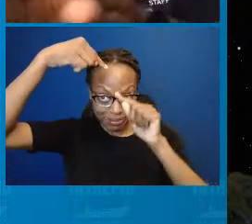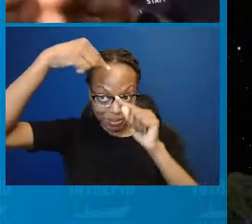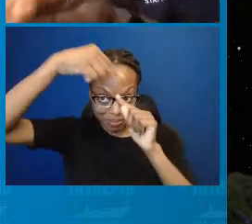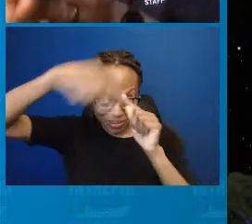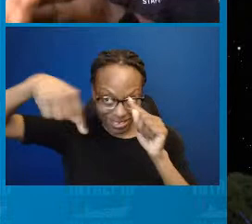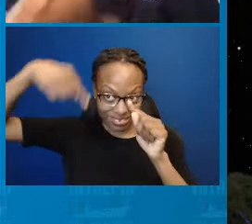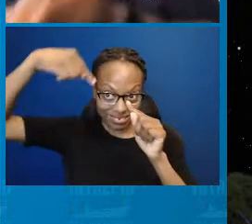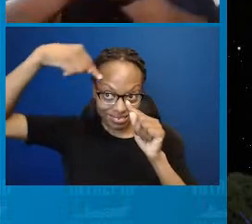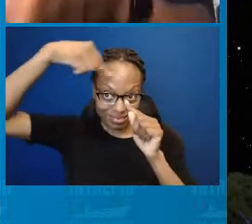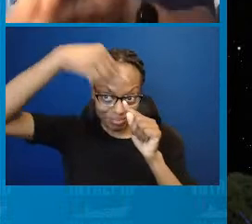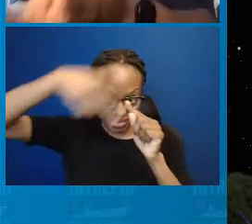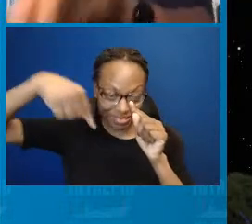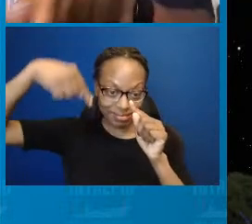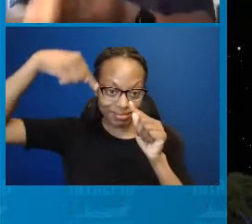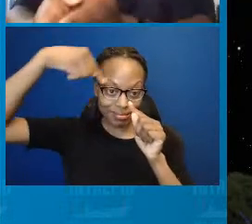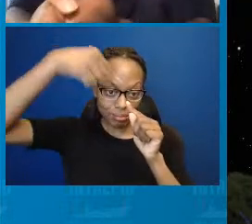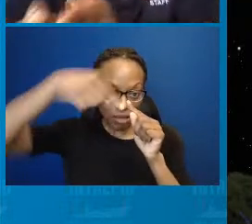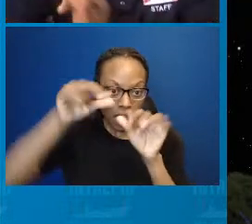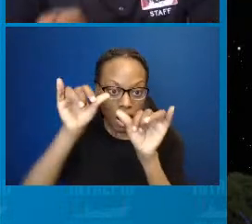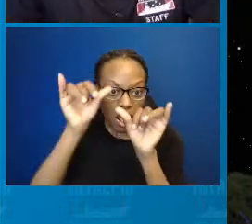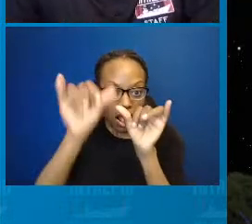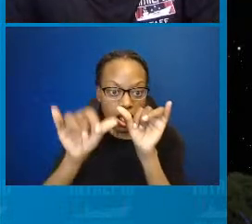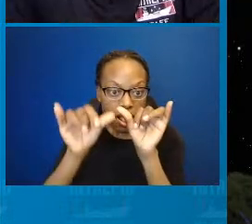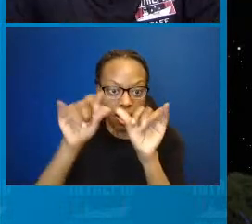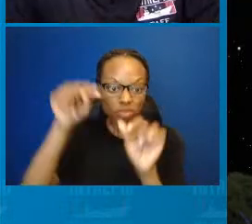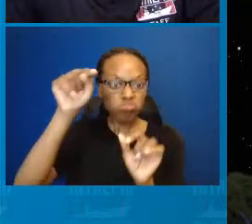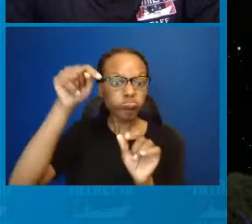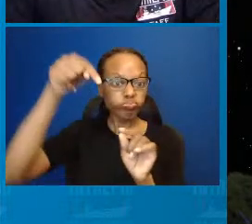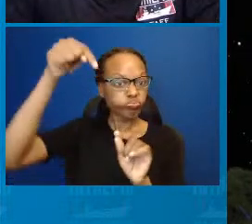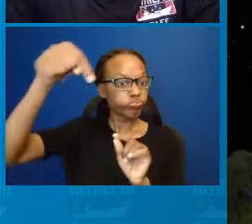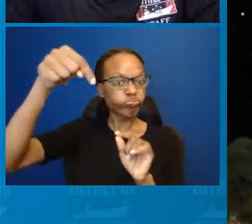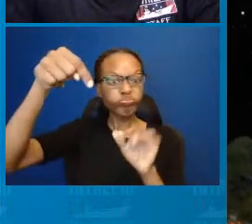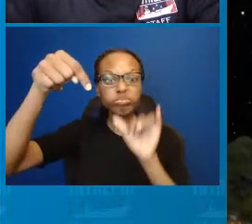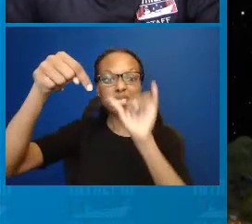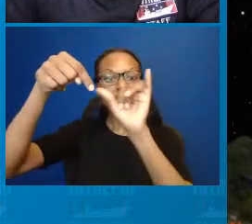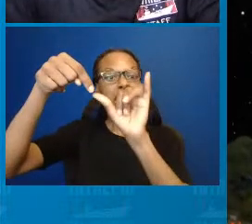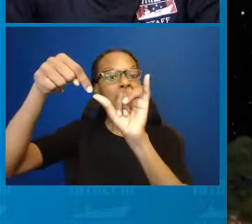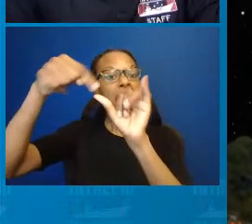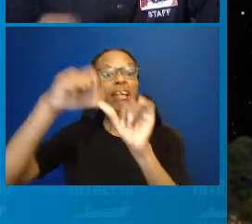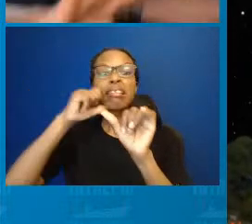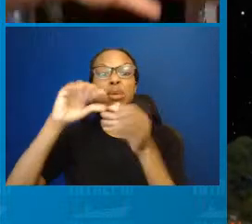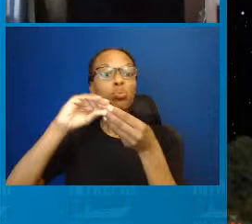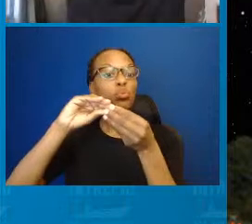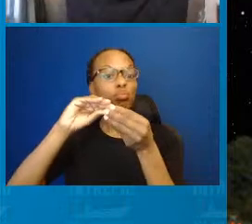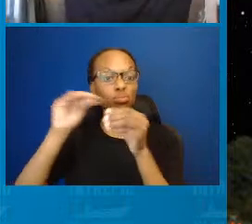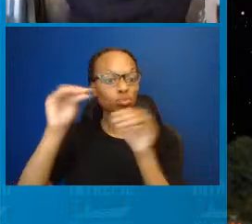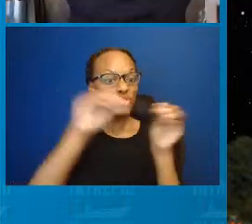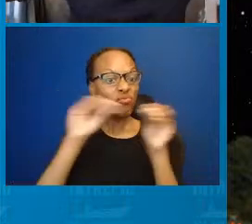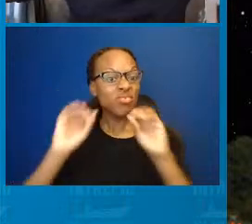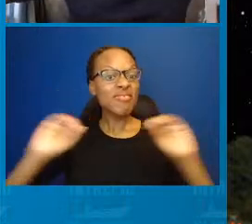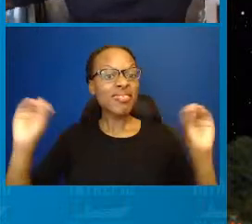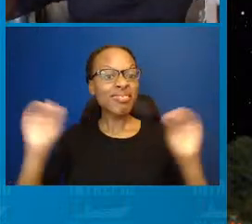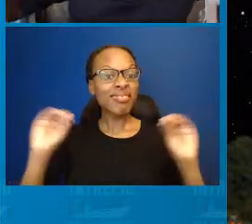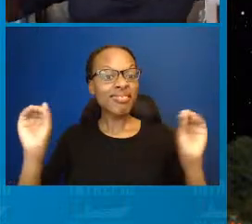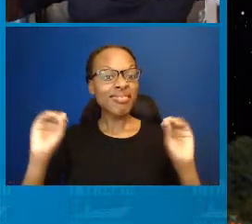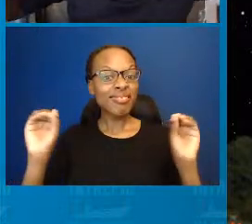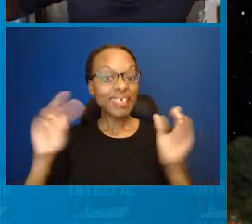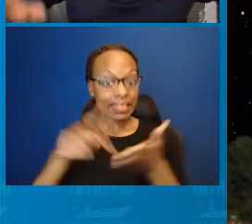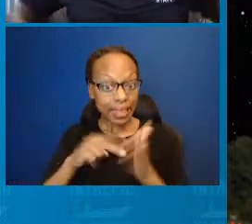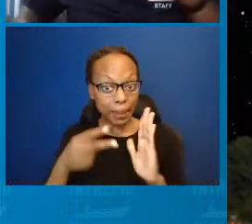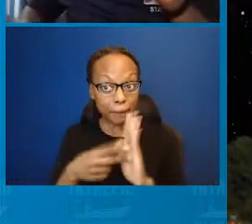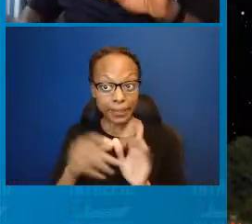can always see the North Star here in the north, in the northern sky, we can figure out and we can map out the